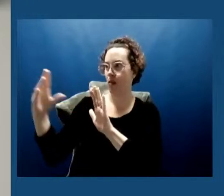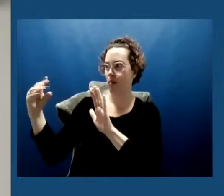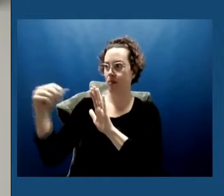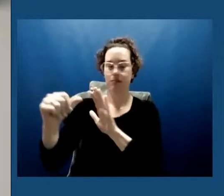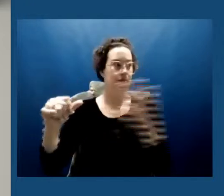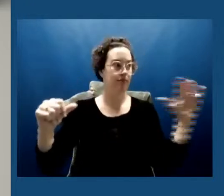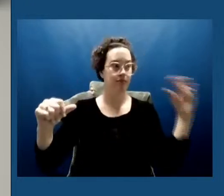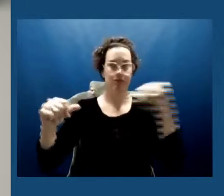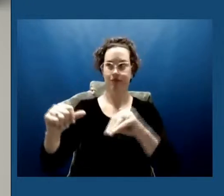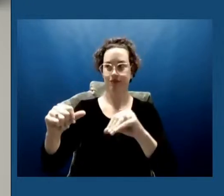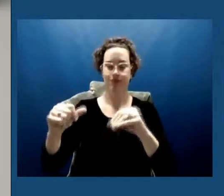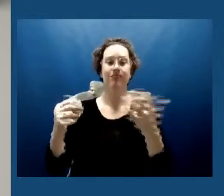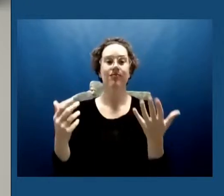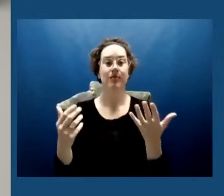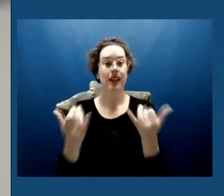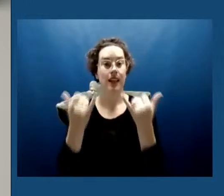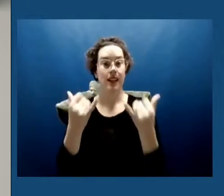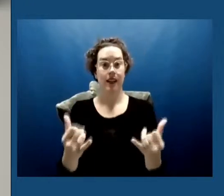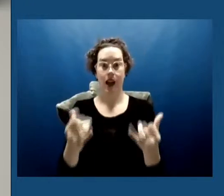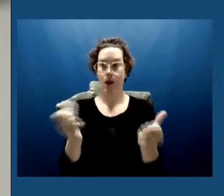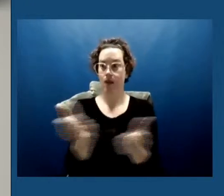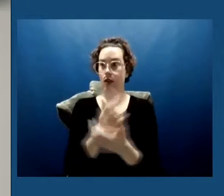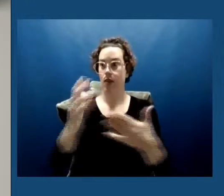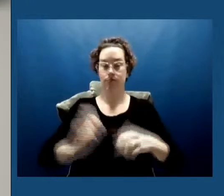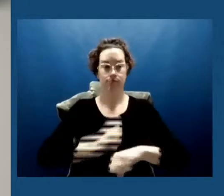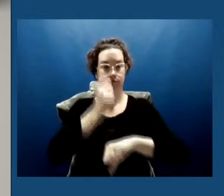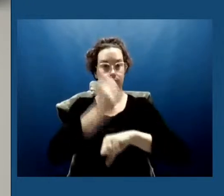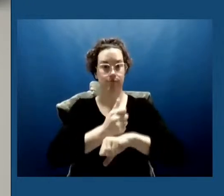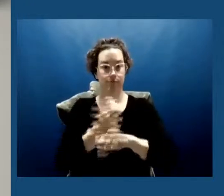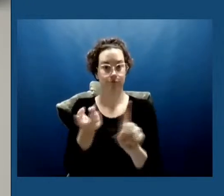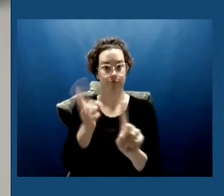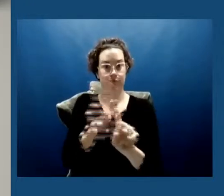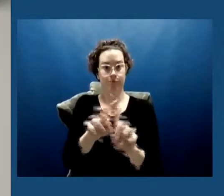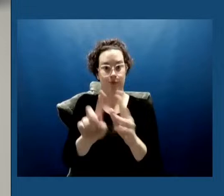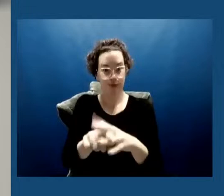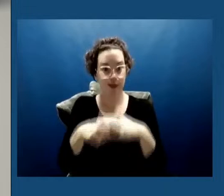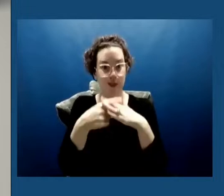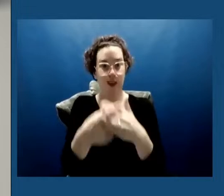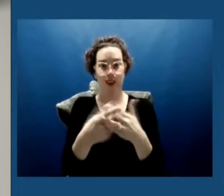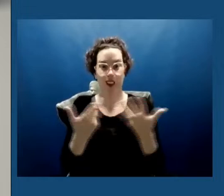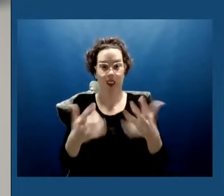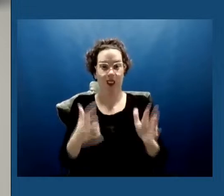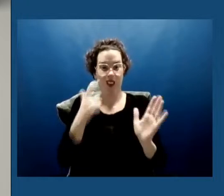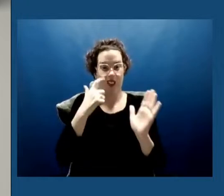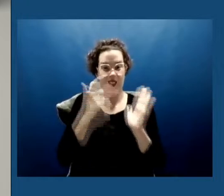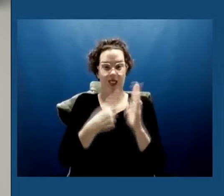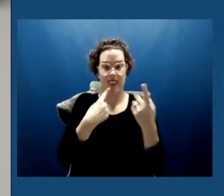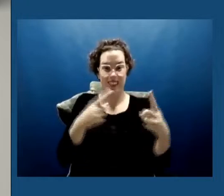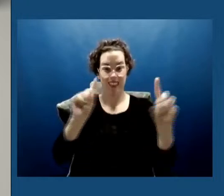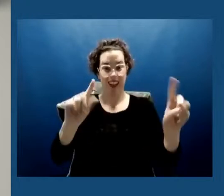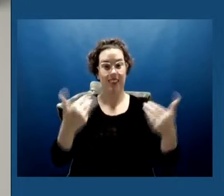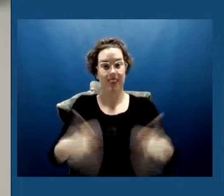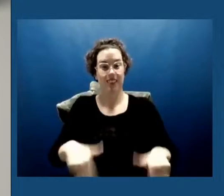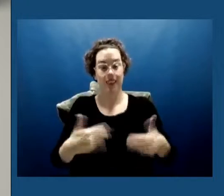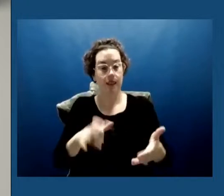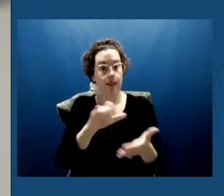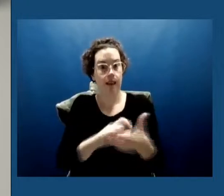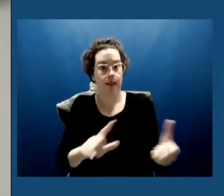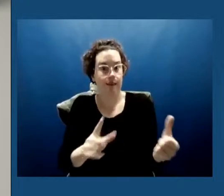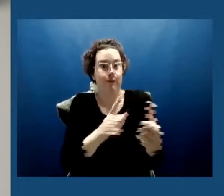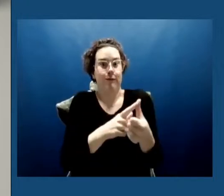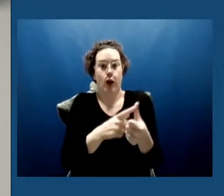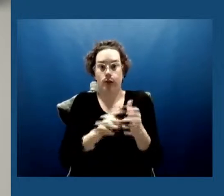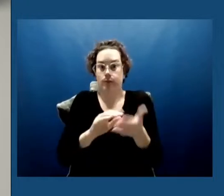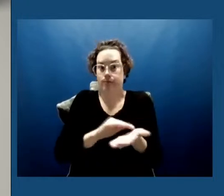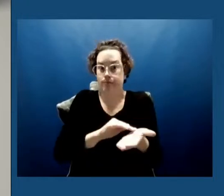the framework is being deployed, and we're already seeing success, And this is just the first phase. This is just the